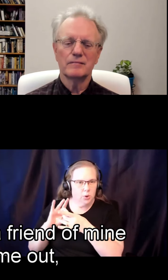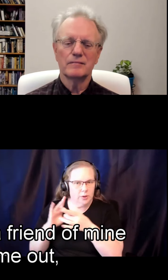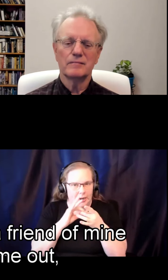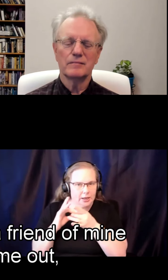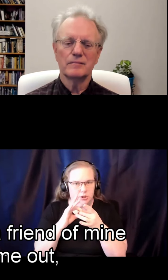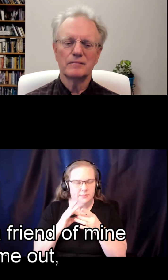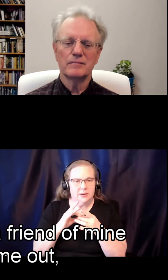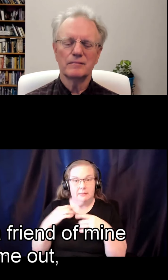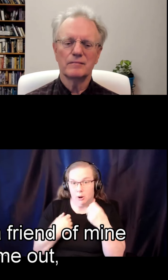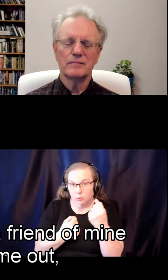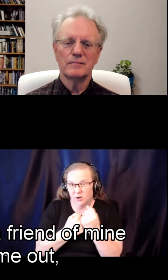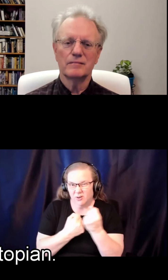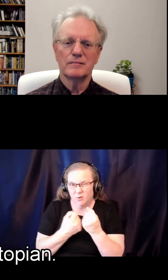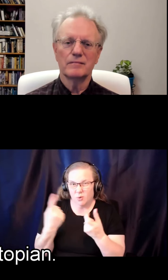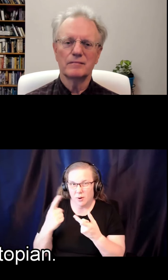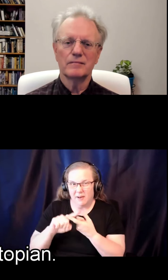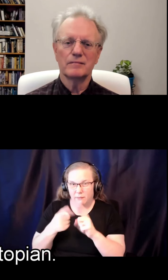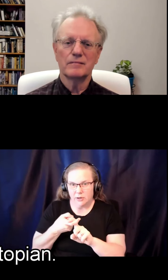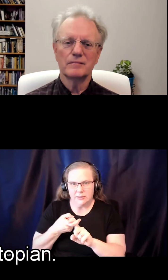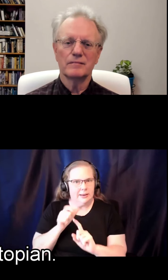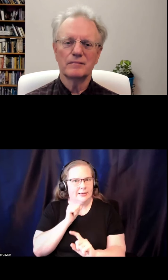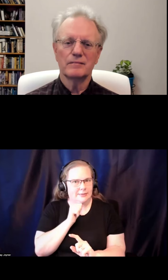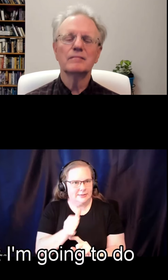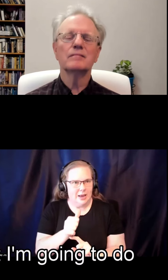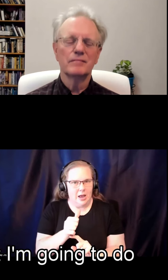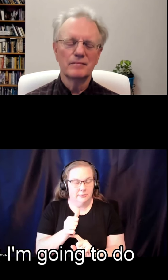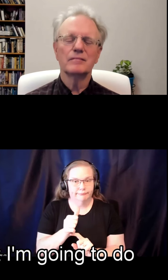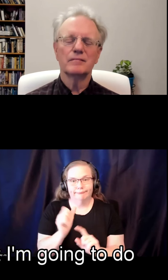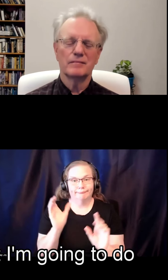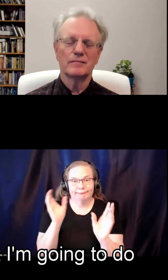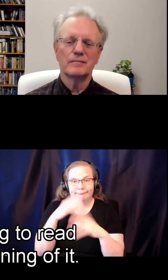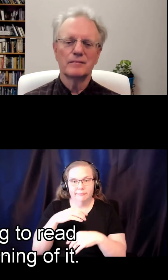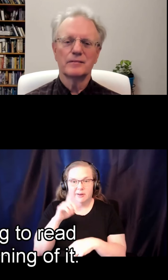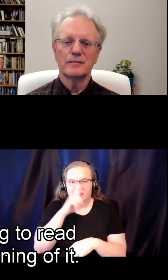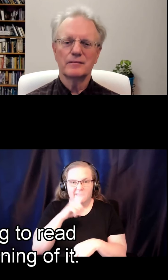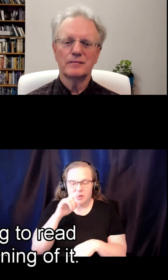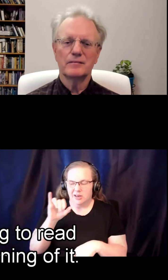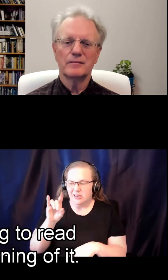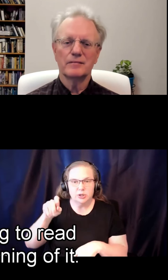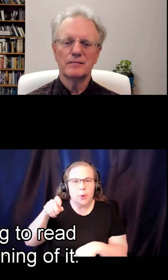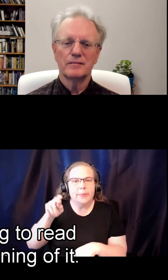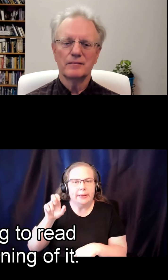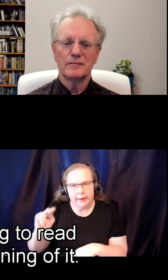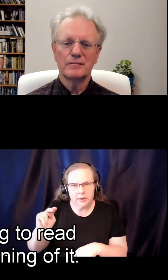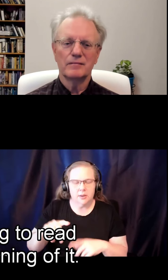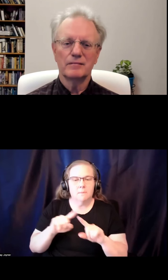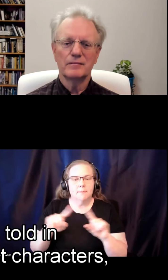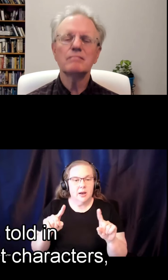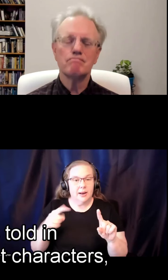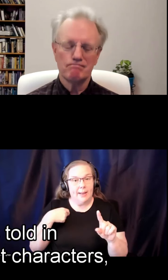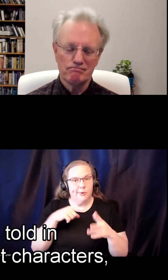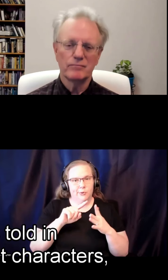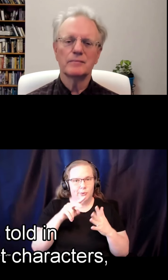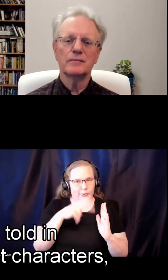I reassured a friend of mine before it came out, it is not dystopian. And I think that what I'm going to do is I'm just going to read the very beginning of it.